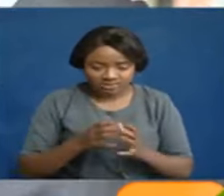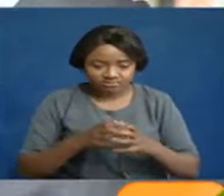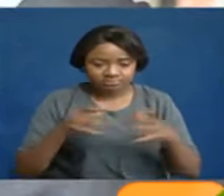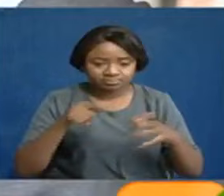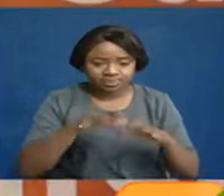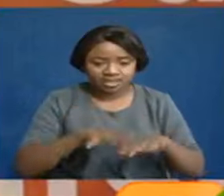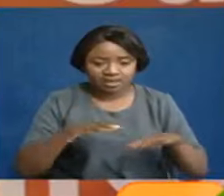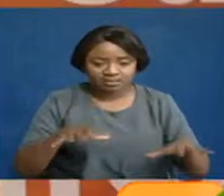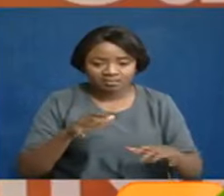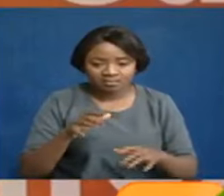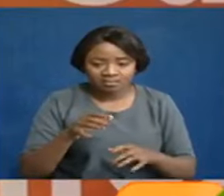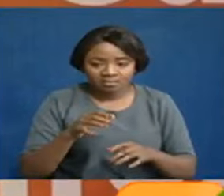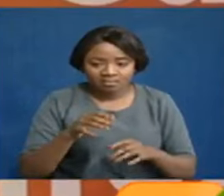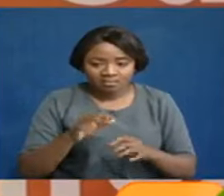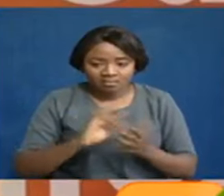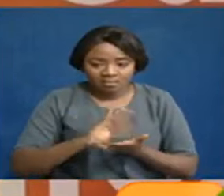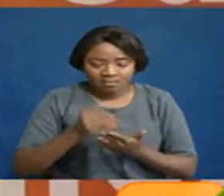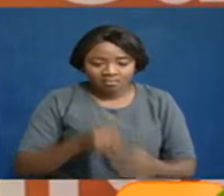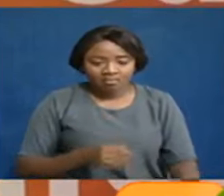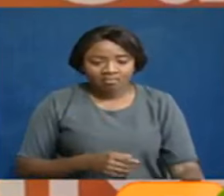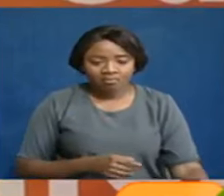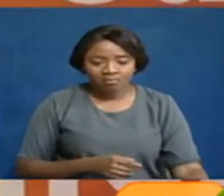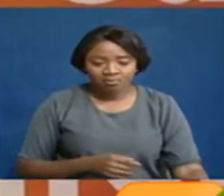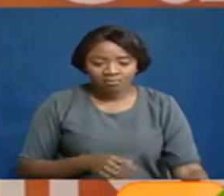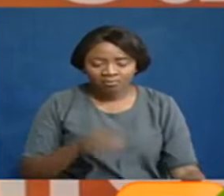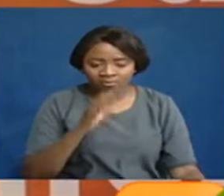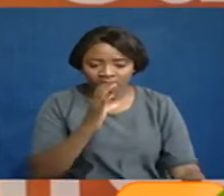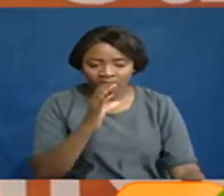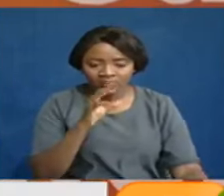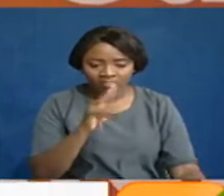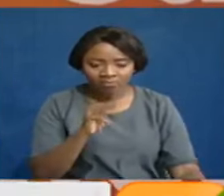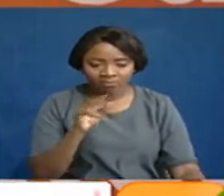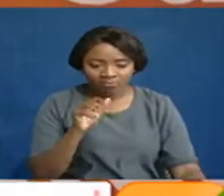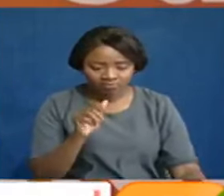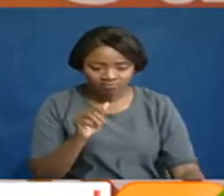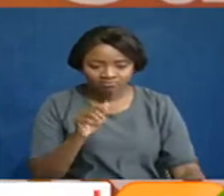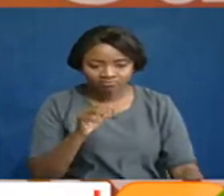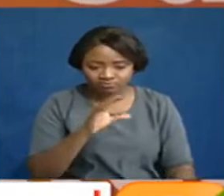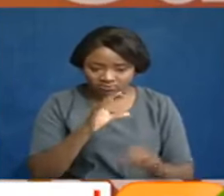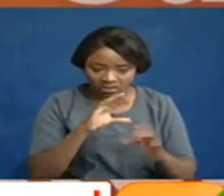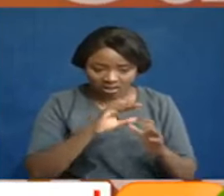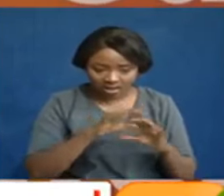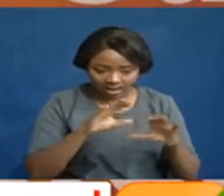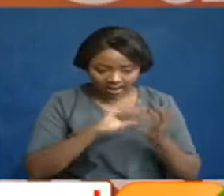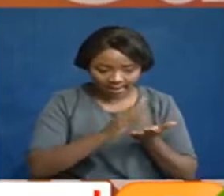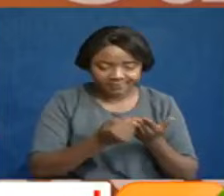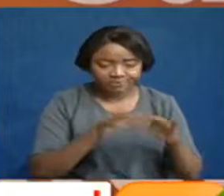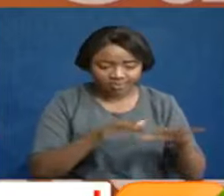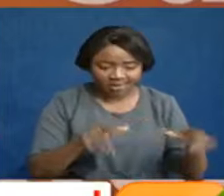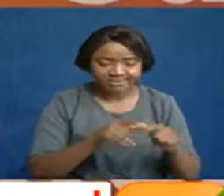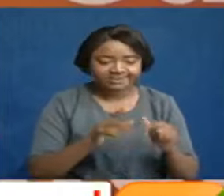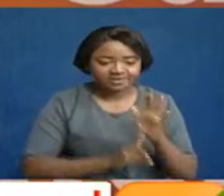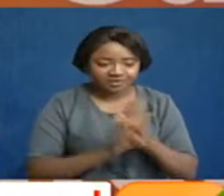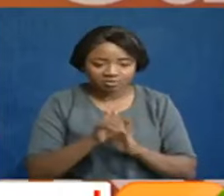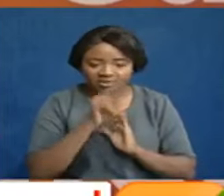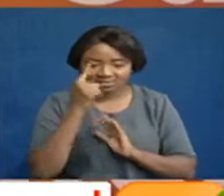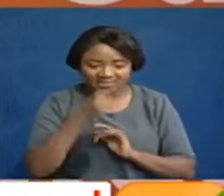funding gaps. This question of sustainable capital market development and the need for more innovative financial markets, that need has never